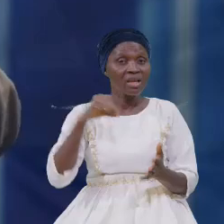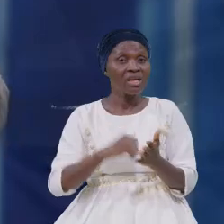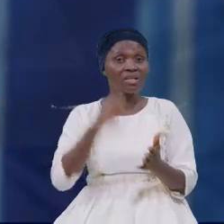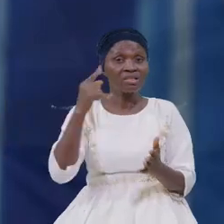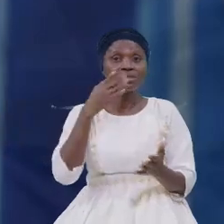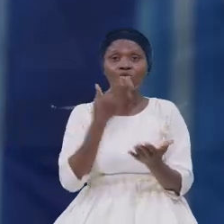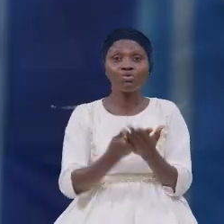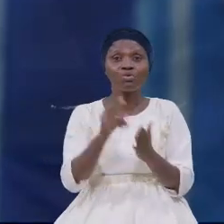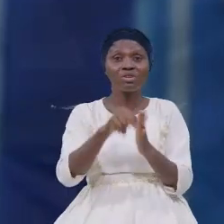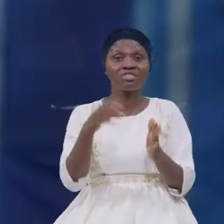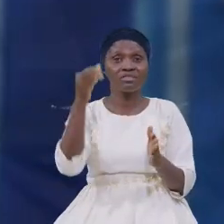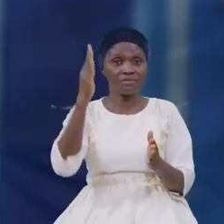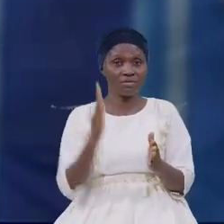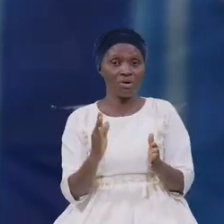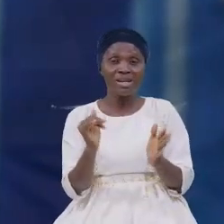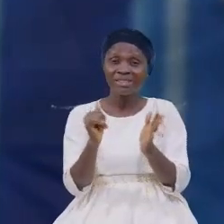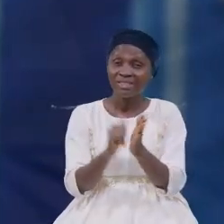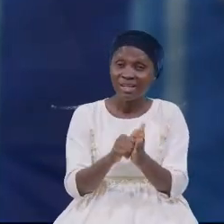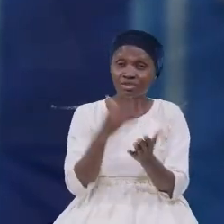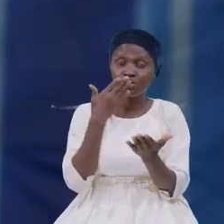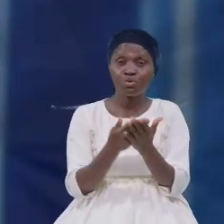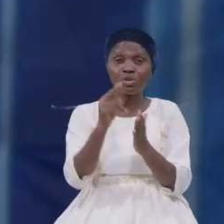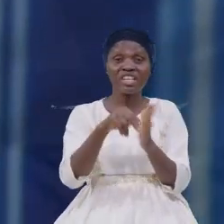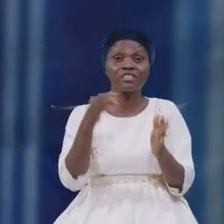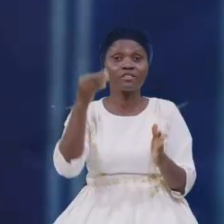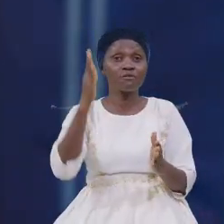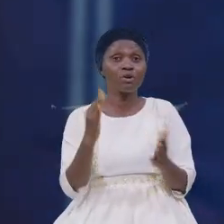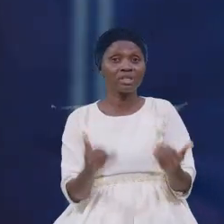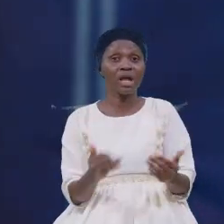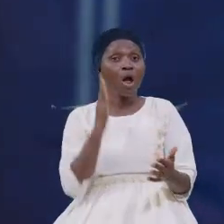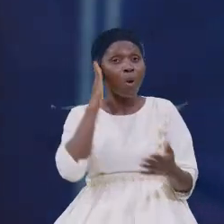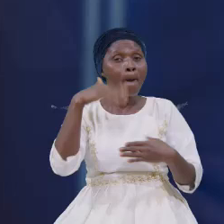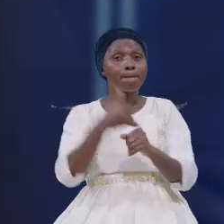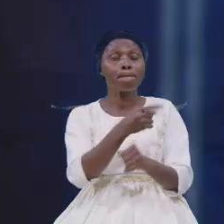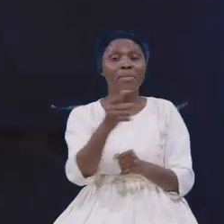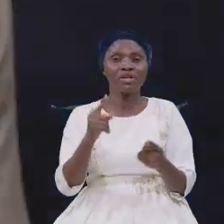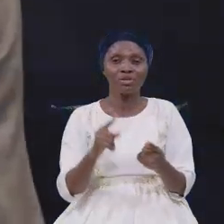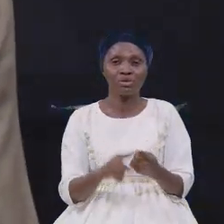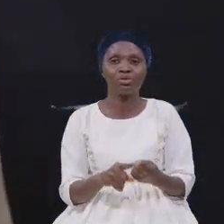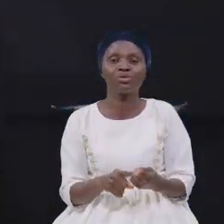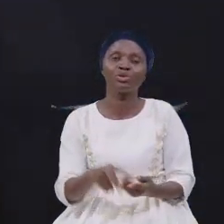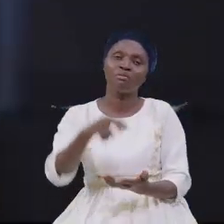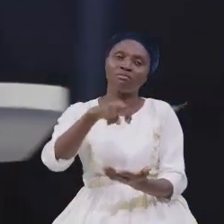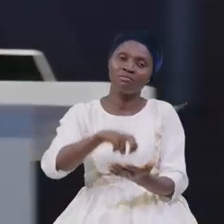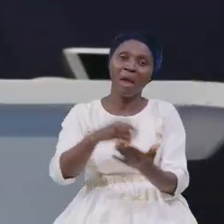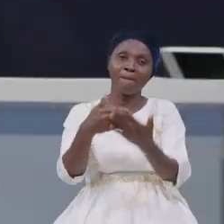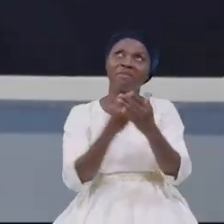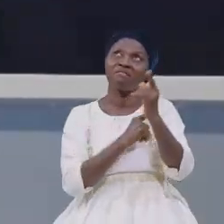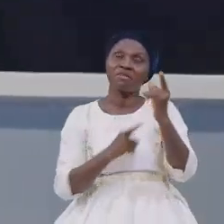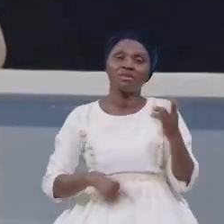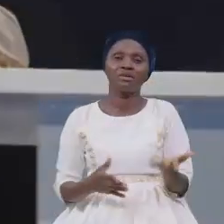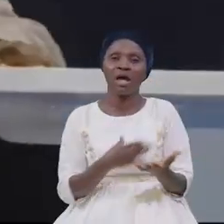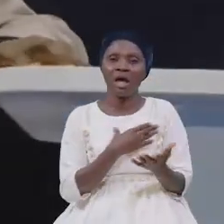That goodness of God now will make you to bend the knee before the Lord, and the goodness leads